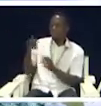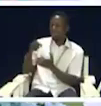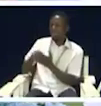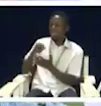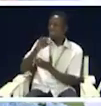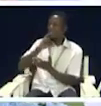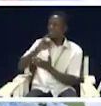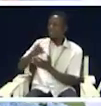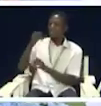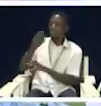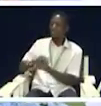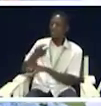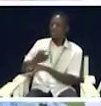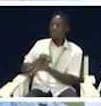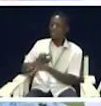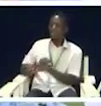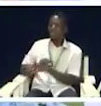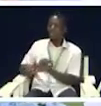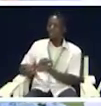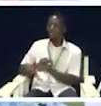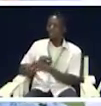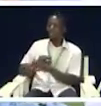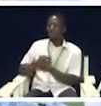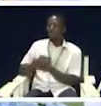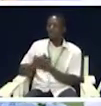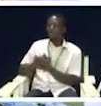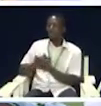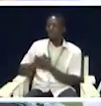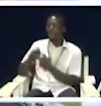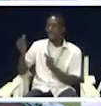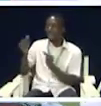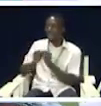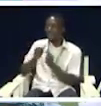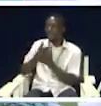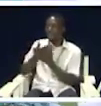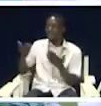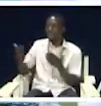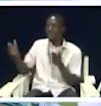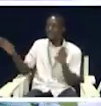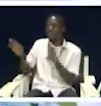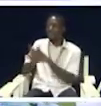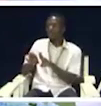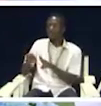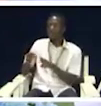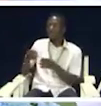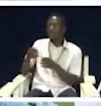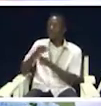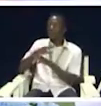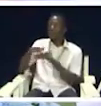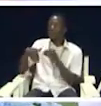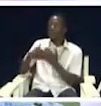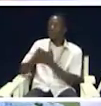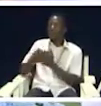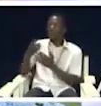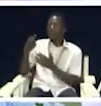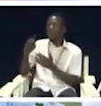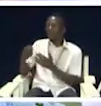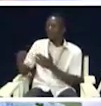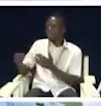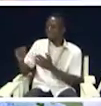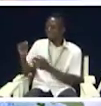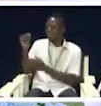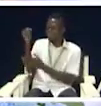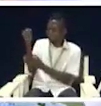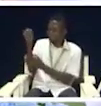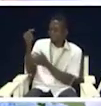the arteries, both left and right, were closed. That I only have 1%. And all the muscles were not working.